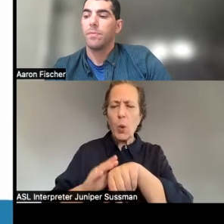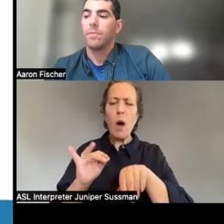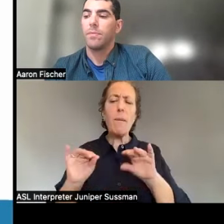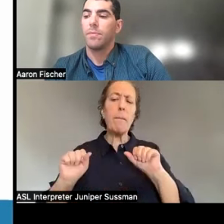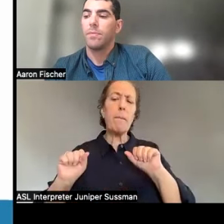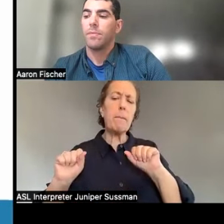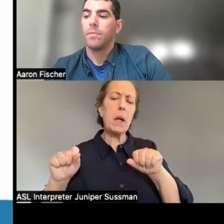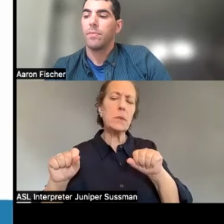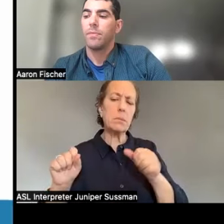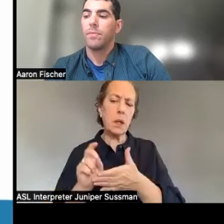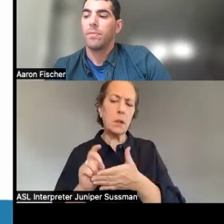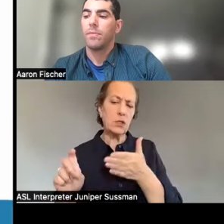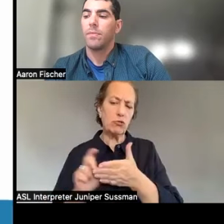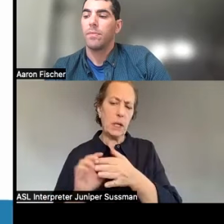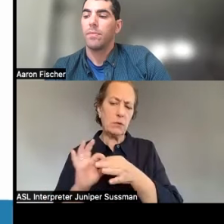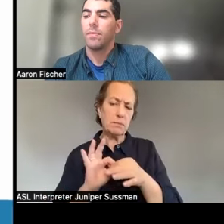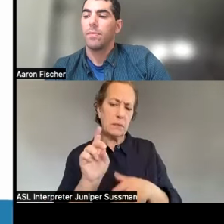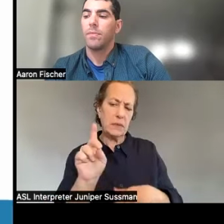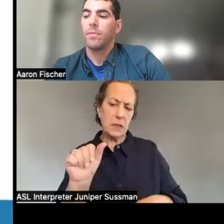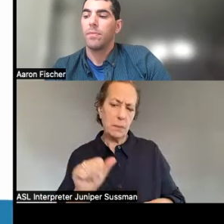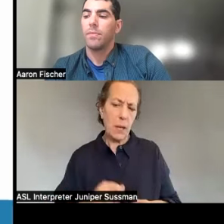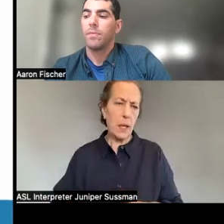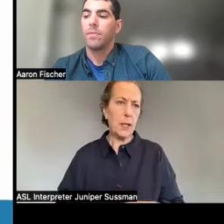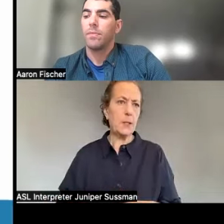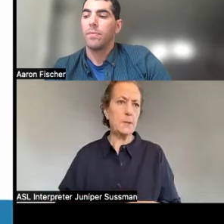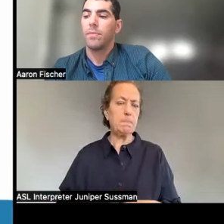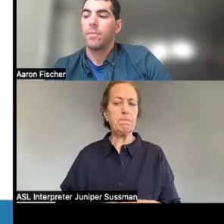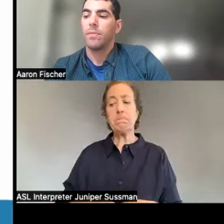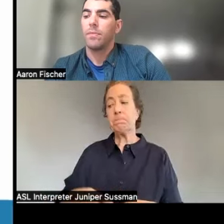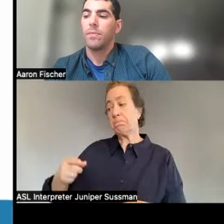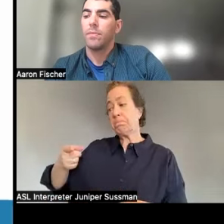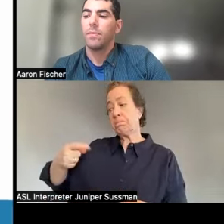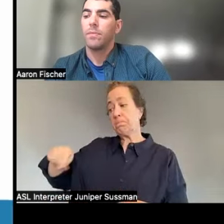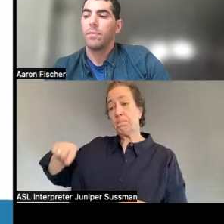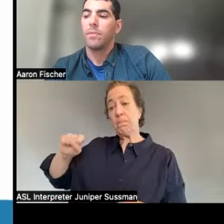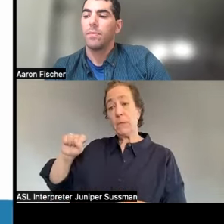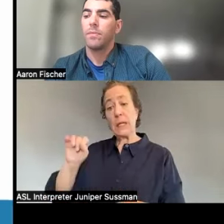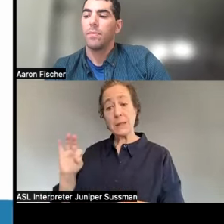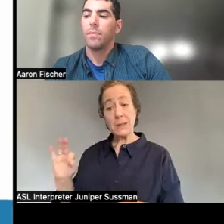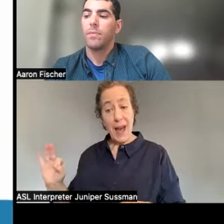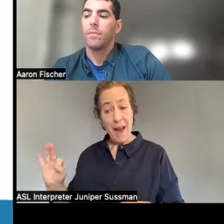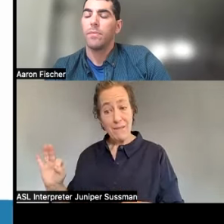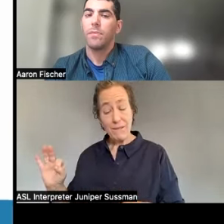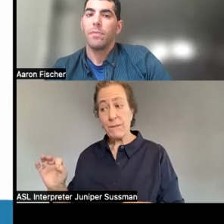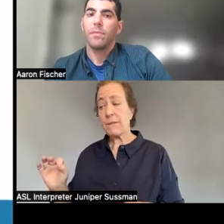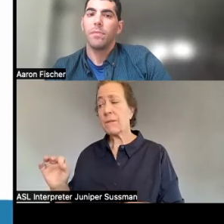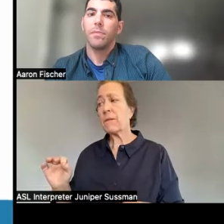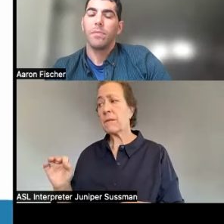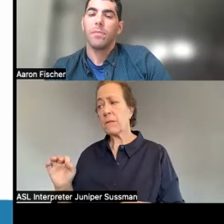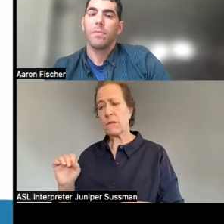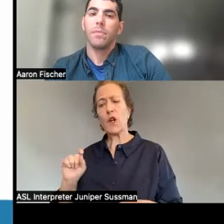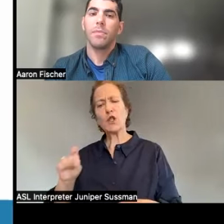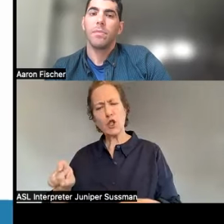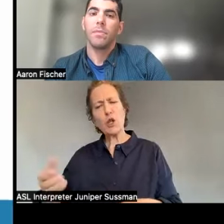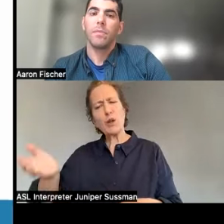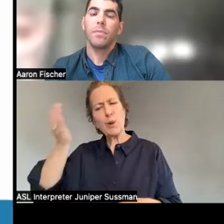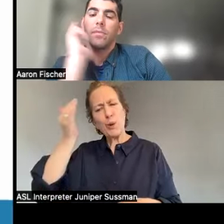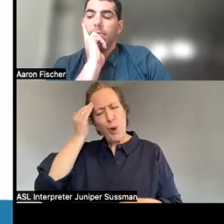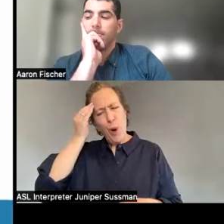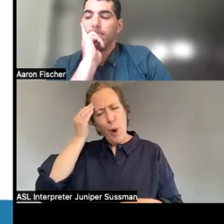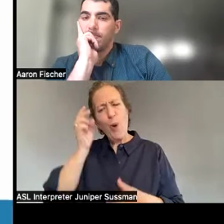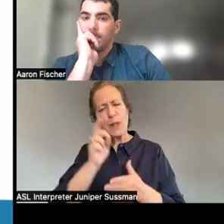discrimination. Health center staff should have an awareness that discrimination may be going on or